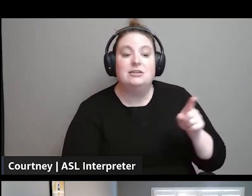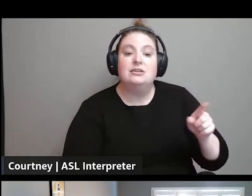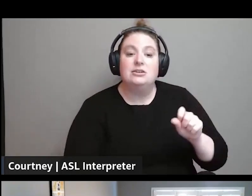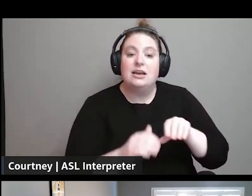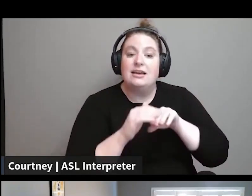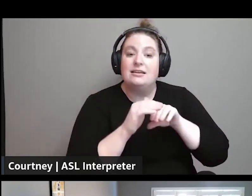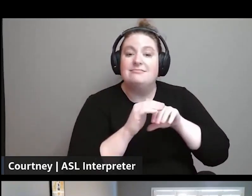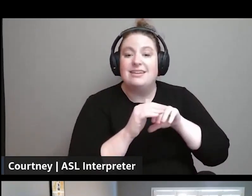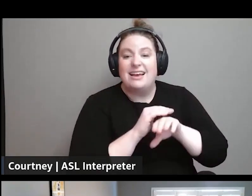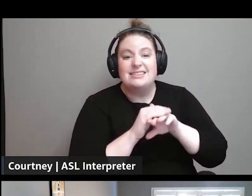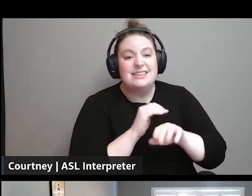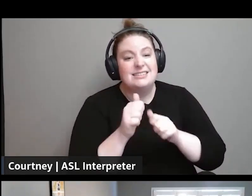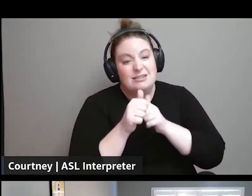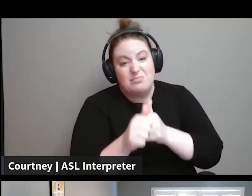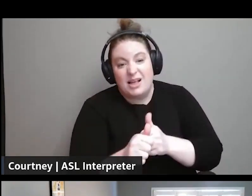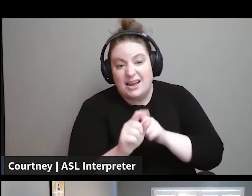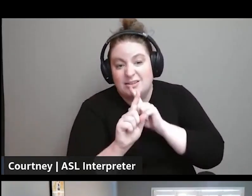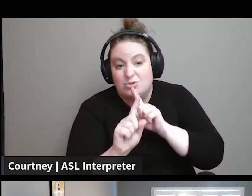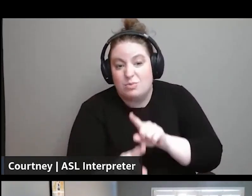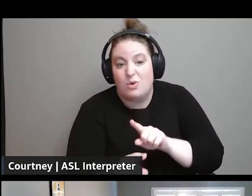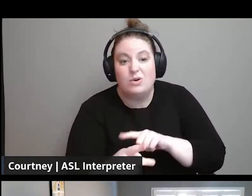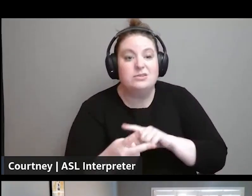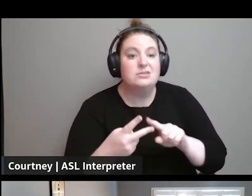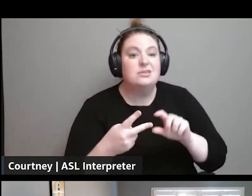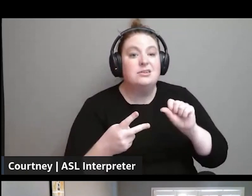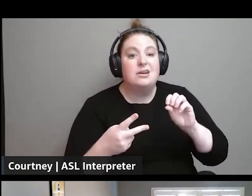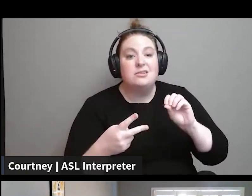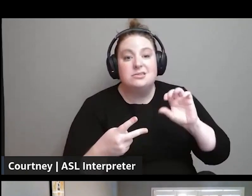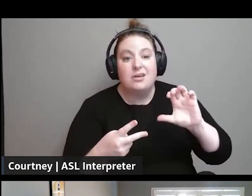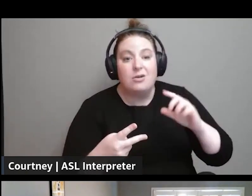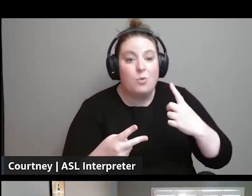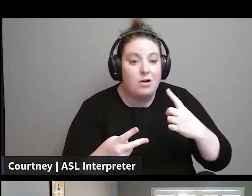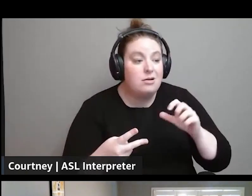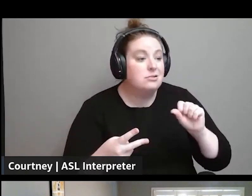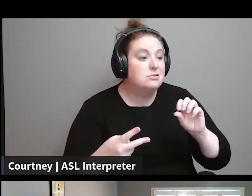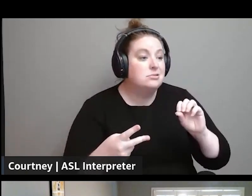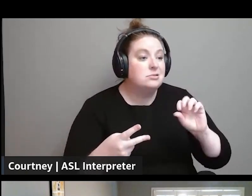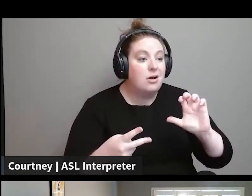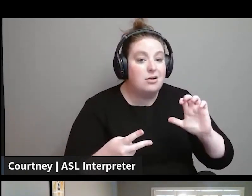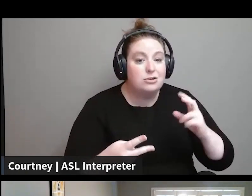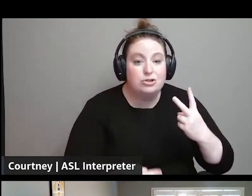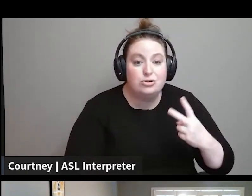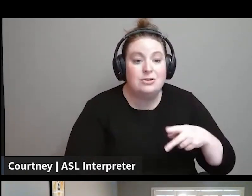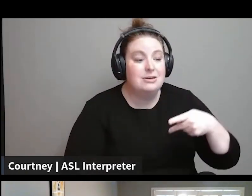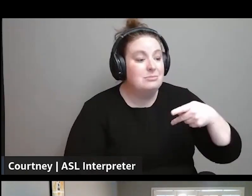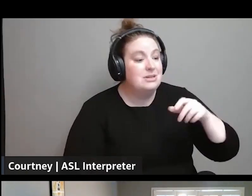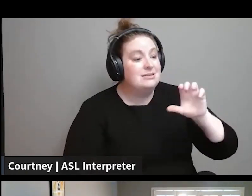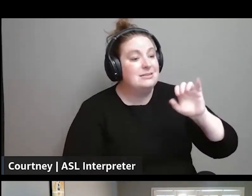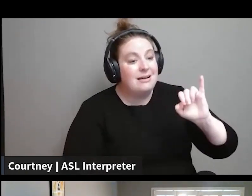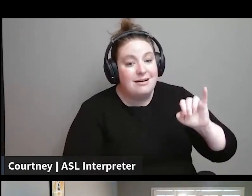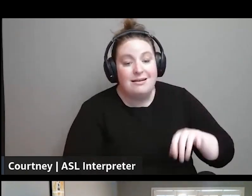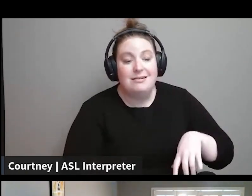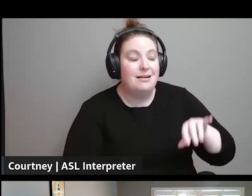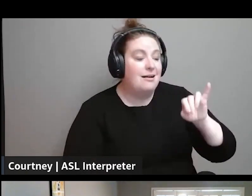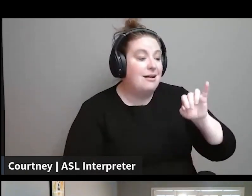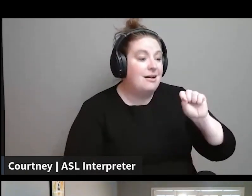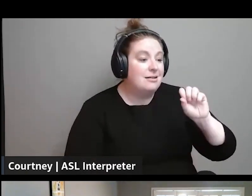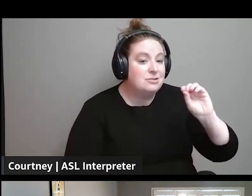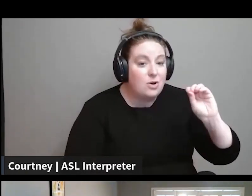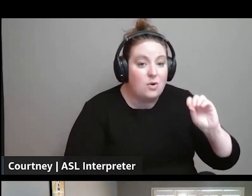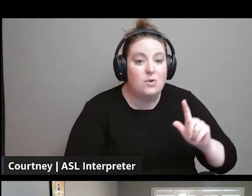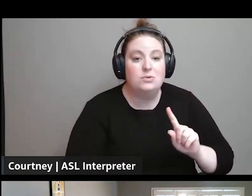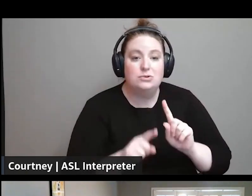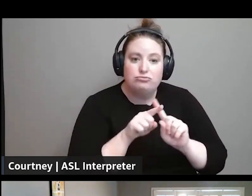compliance reports like SOC 1, SOC 2, PCI, ISO. So, the different certifications